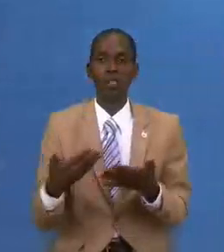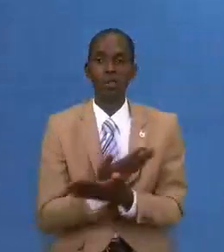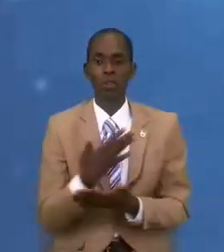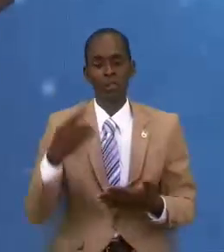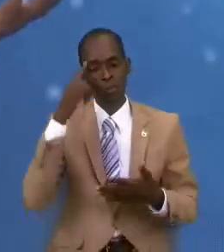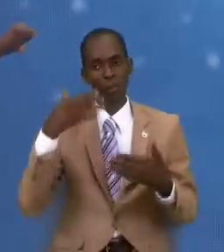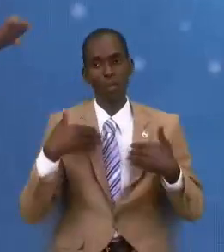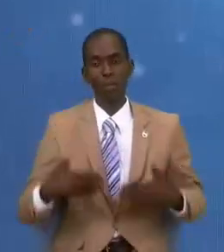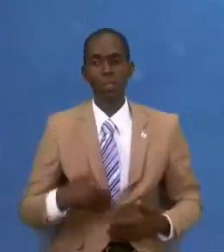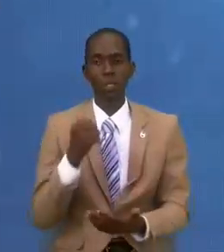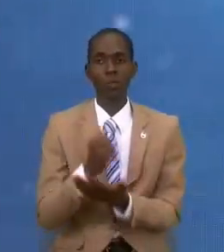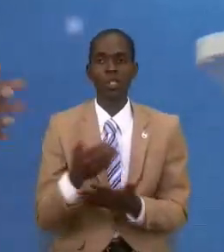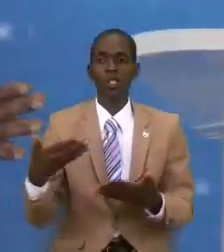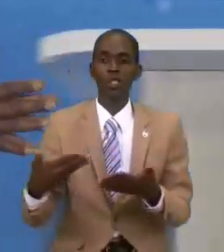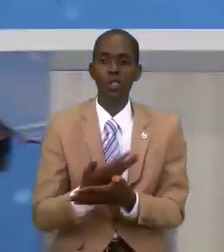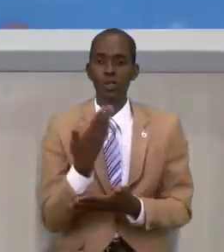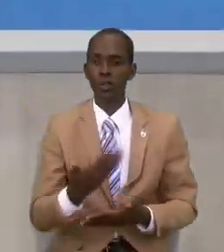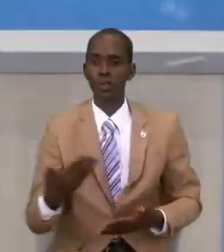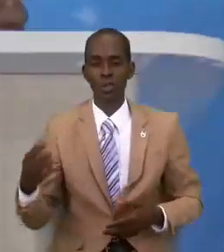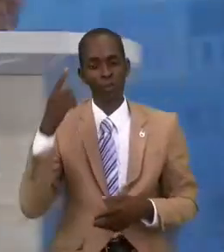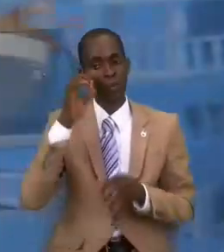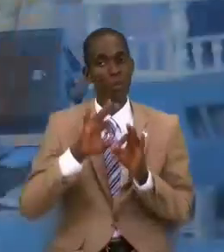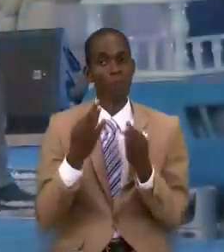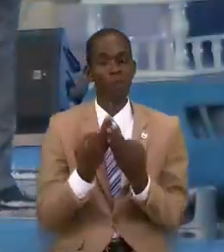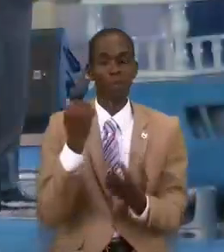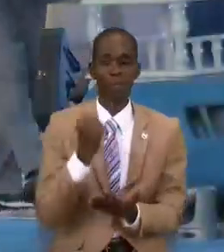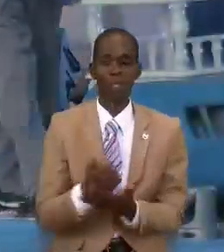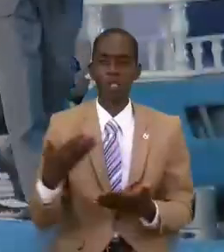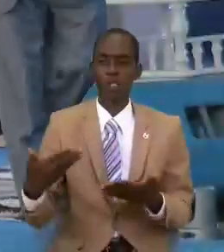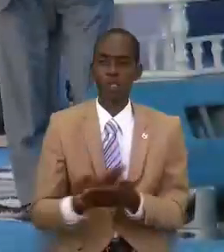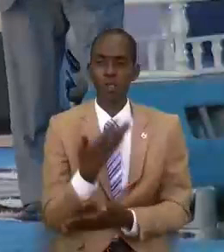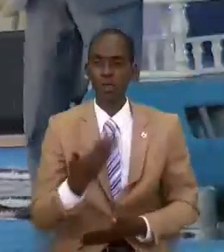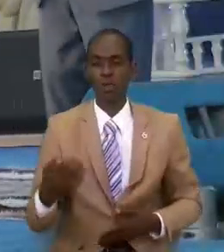your ministry, and new things for your profession, and new things